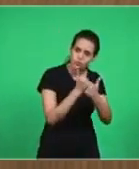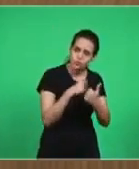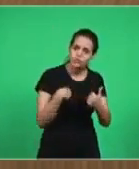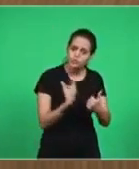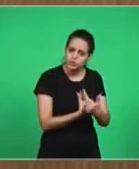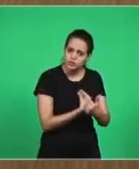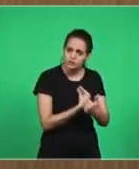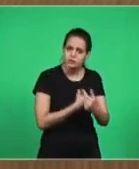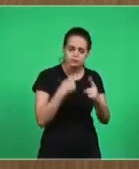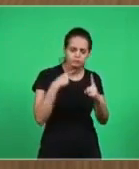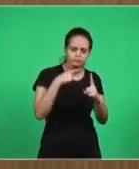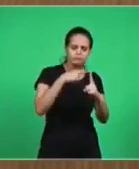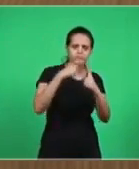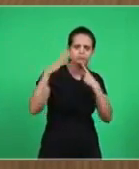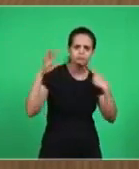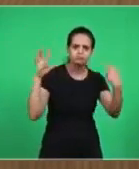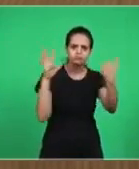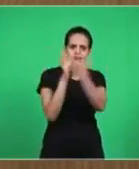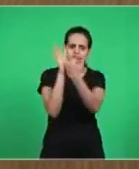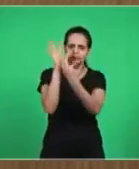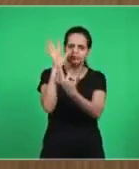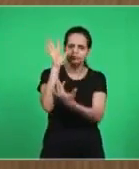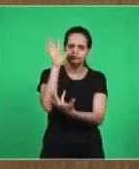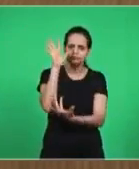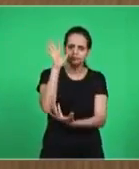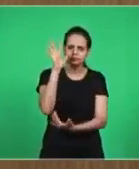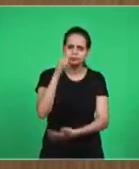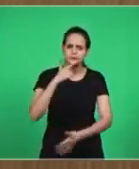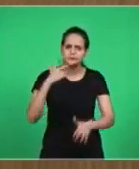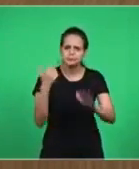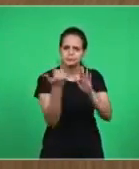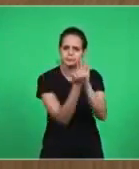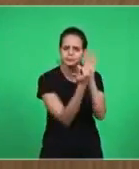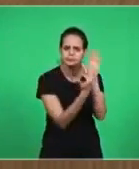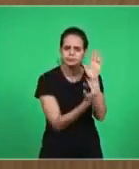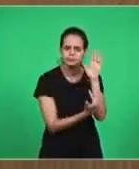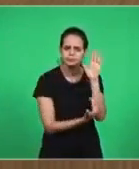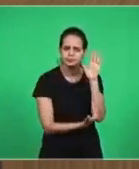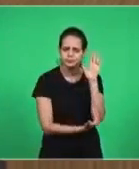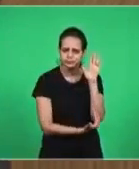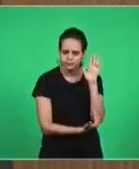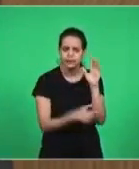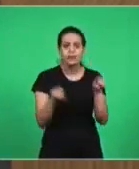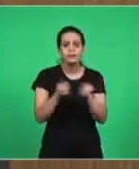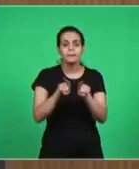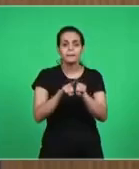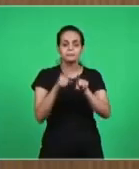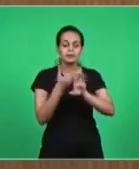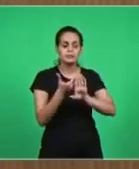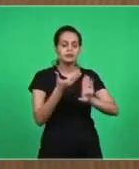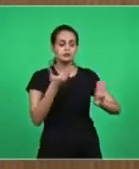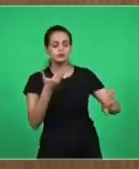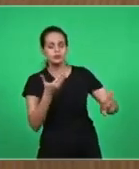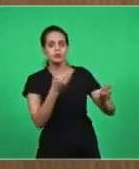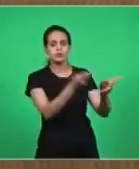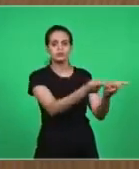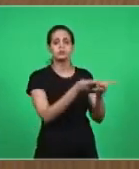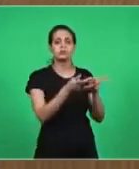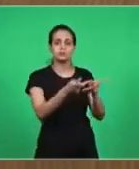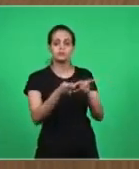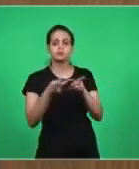and shed his blood for us, for love of us, for us. And he sanctifies his guests. And the Holy Spirit has been poured out to prepare our